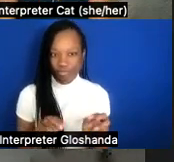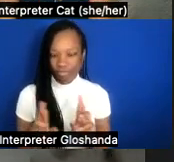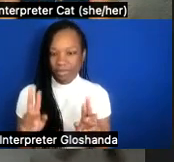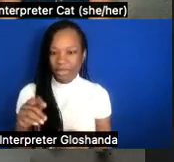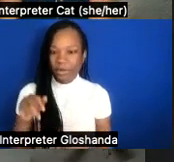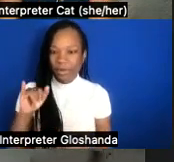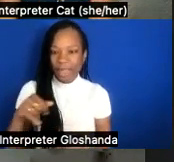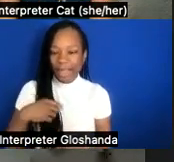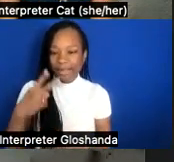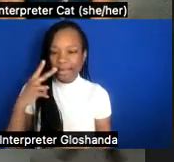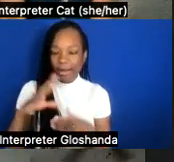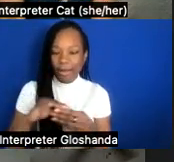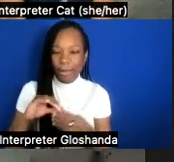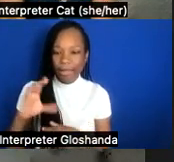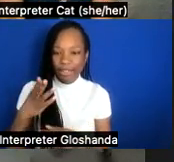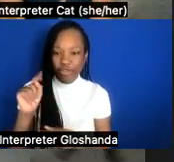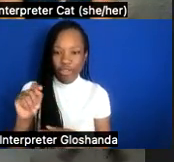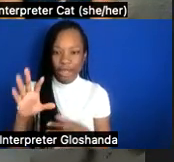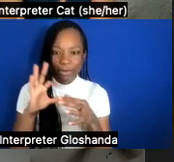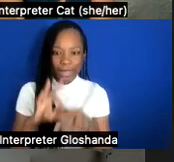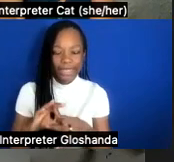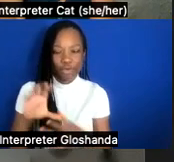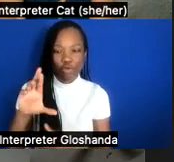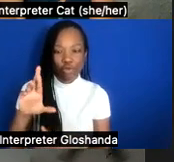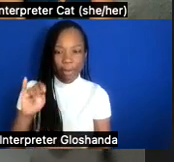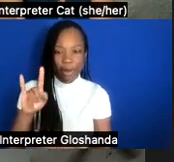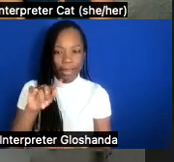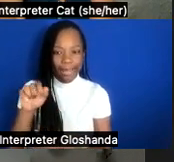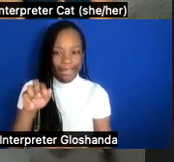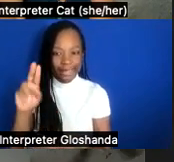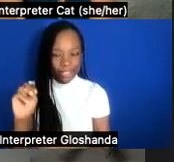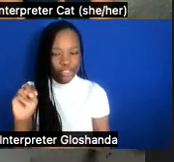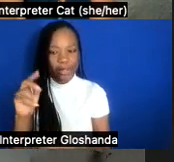to show community that they can have control